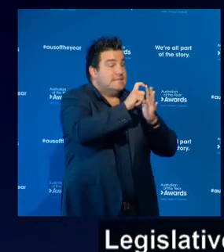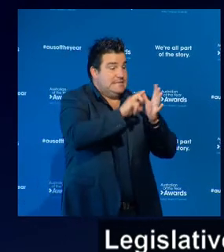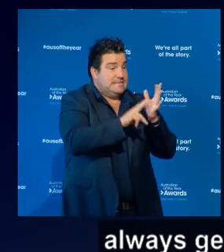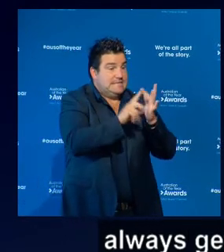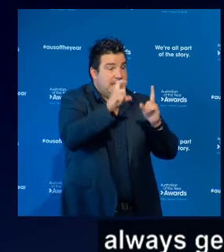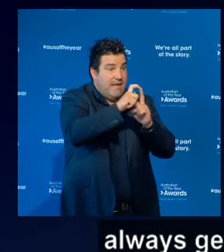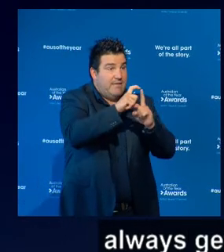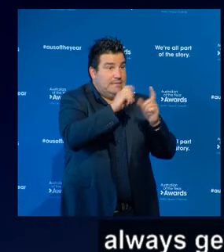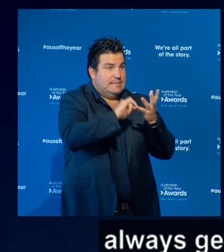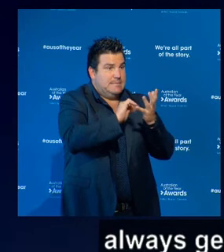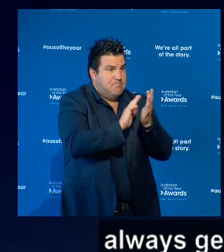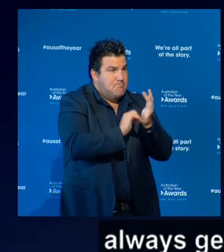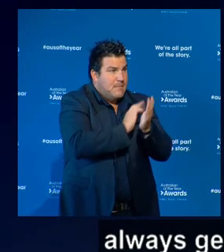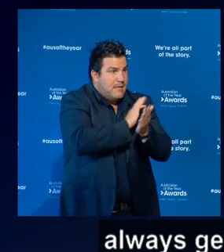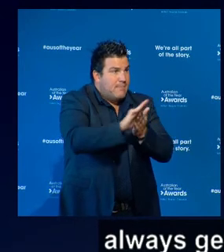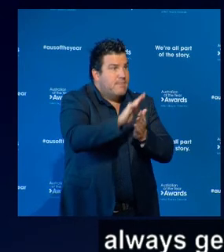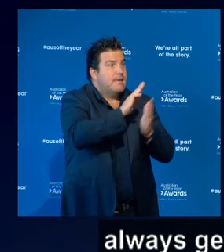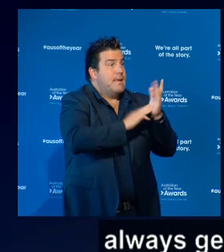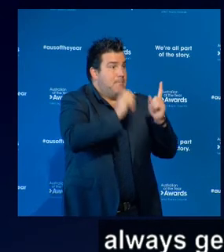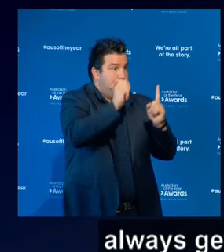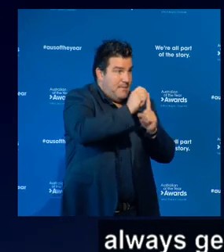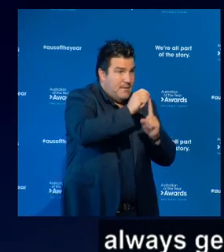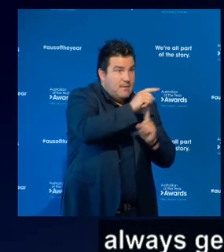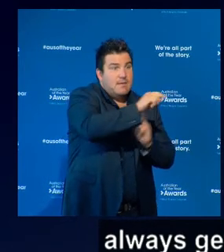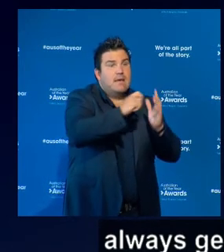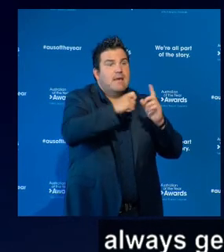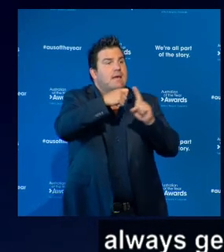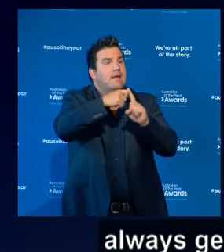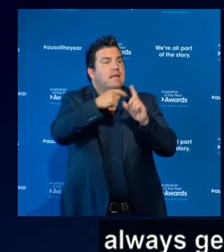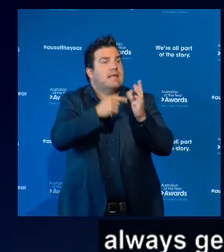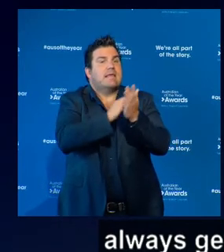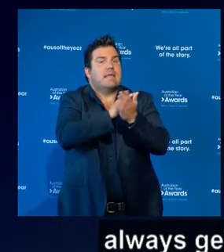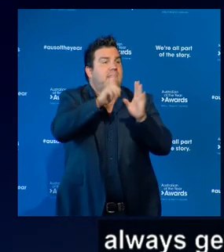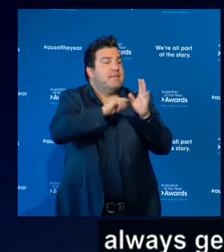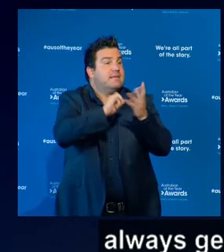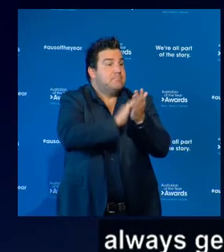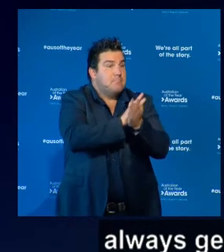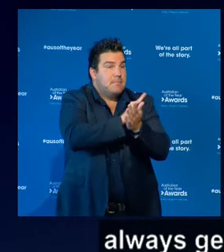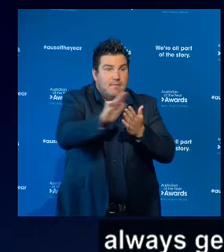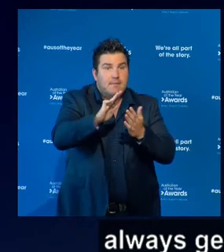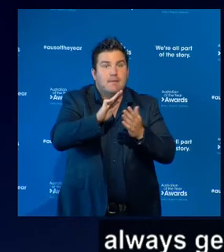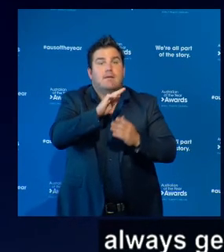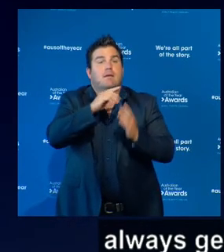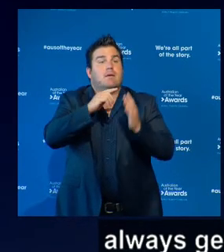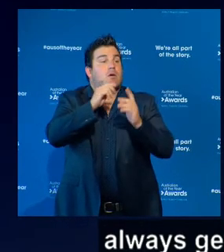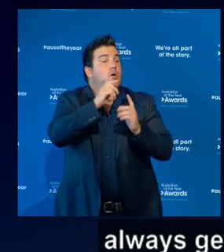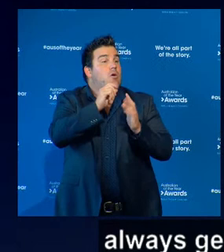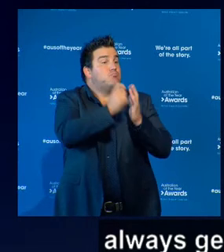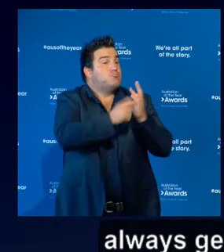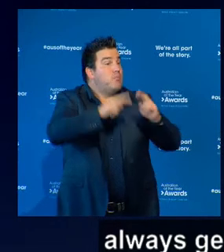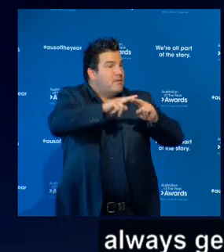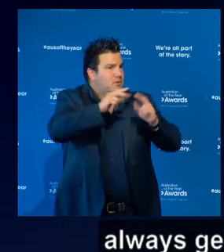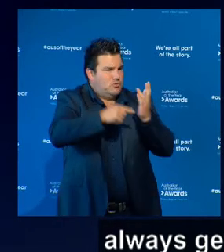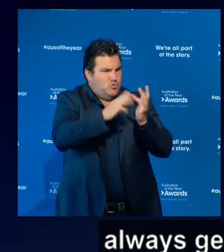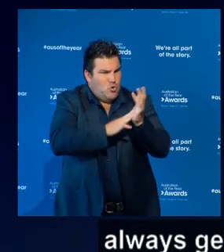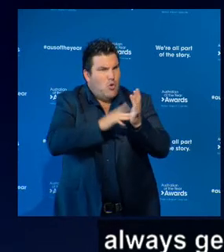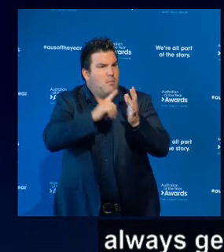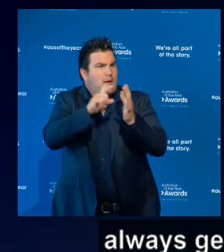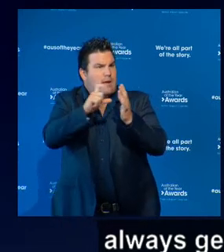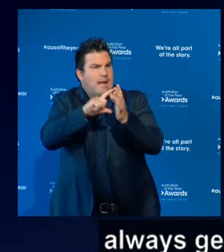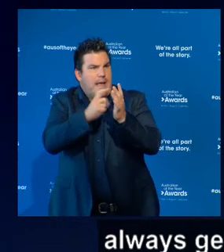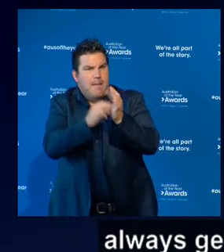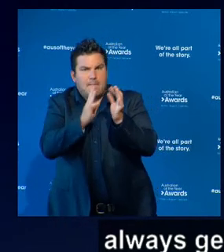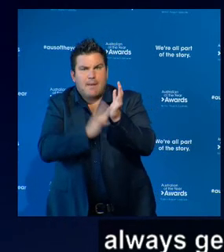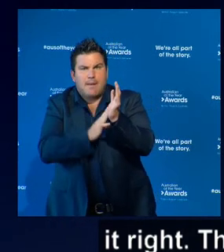MP, Kathy Lee, Head of Services, AT Government, Professor Tom Carmer, Australian Order